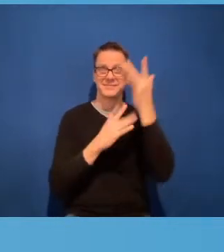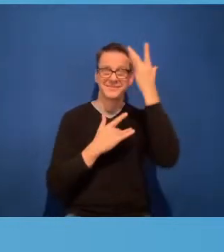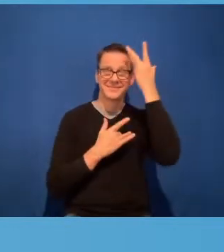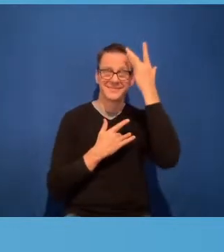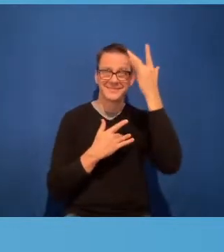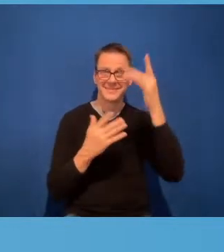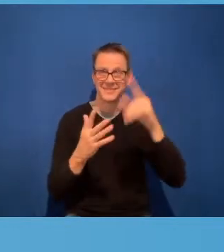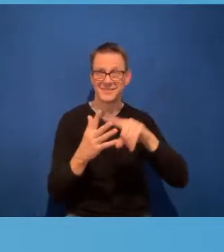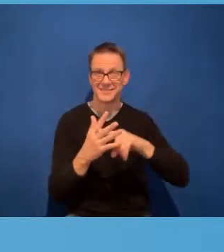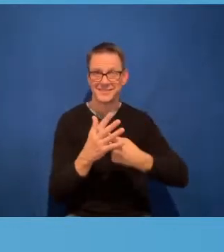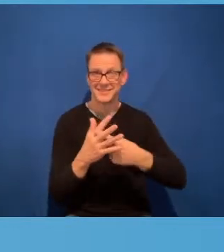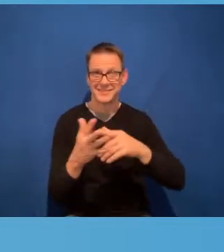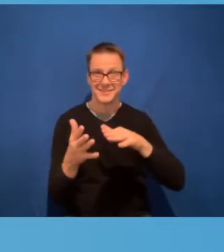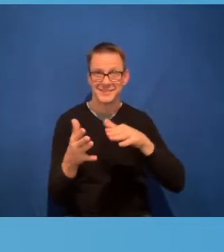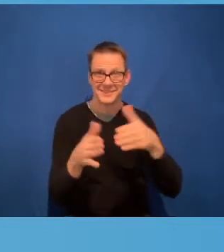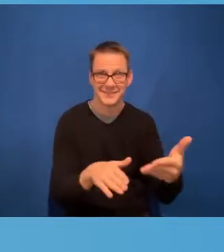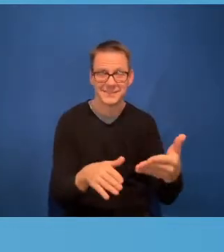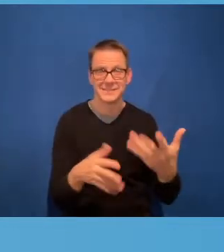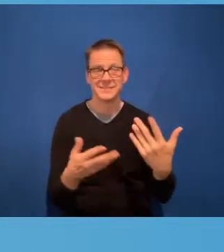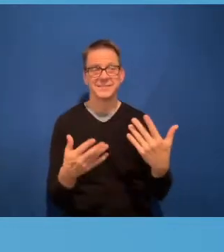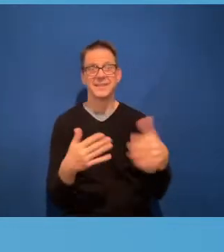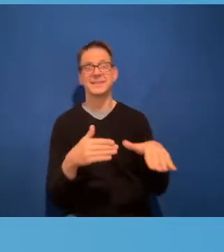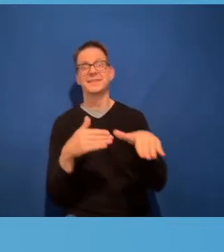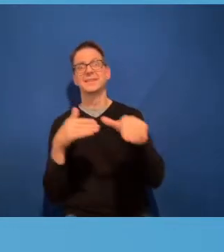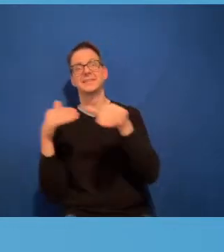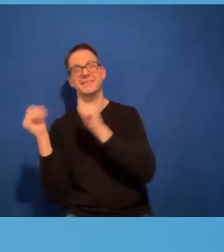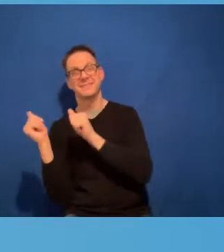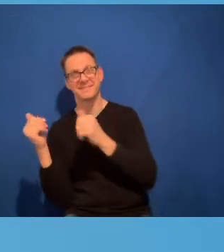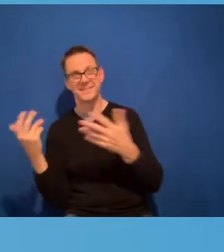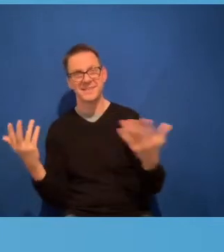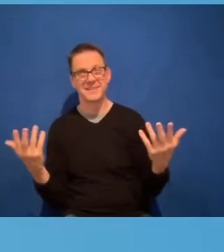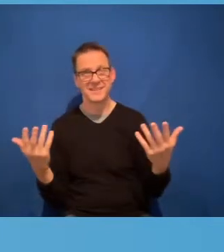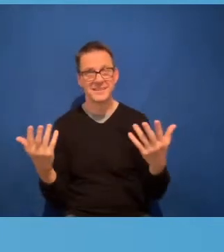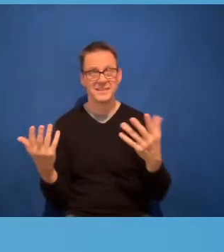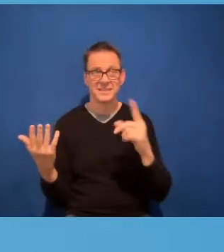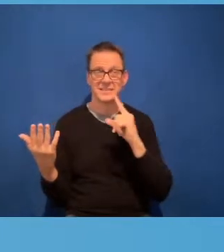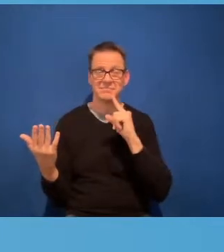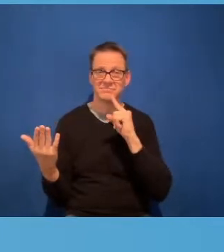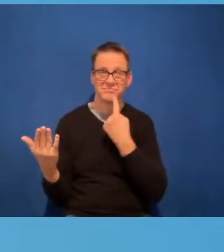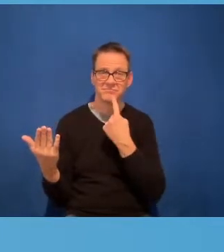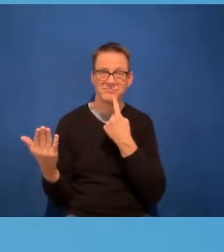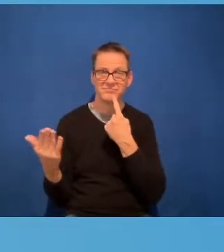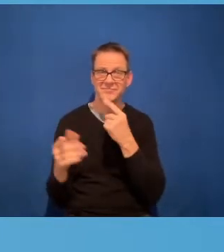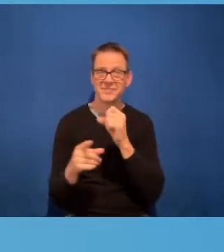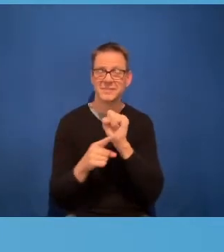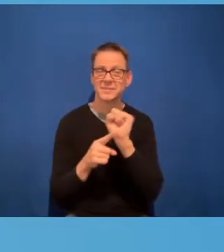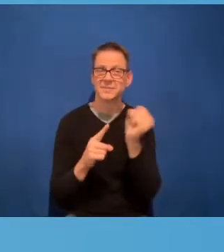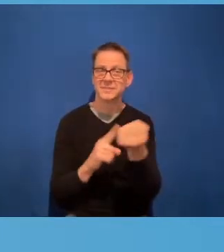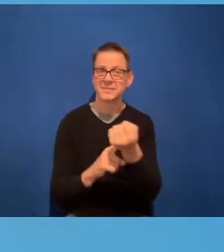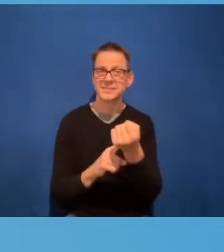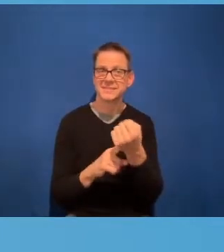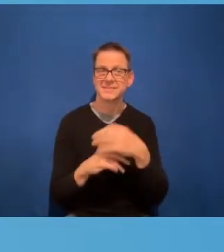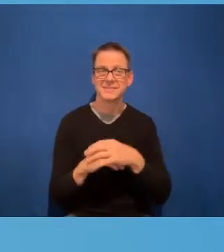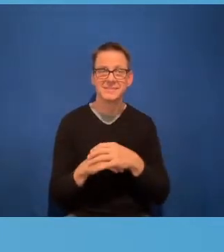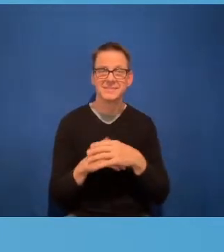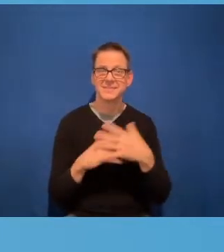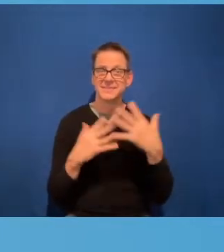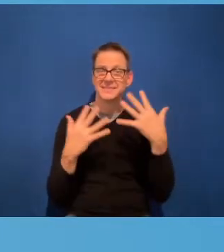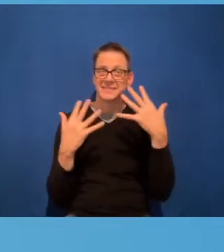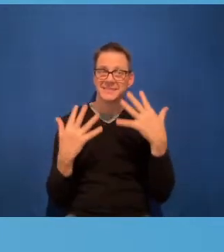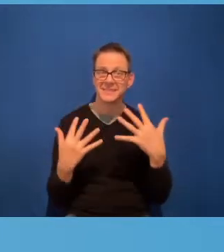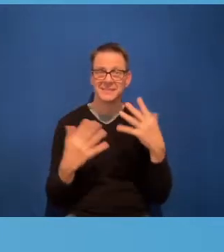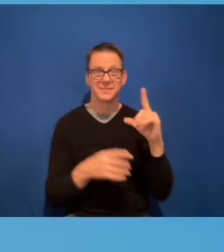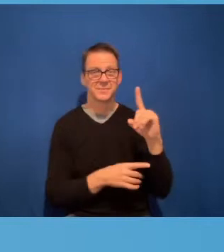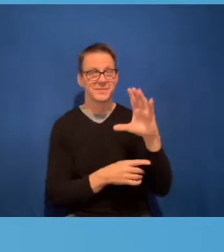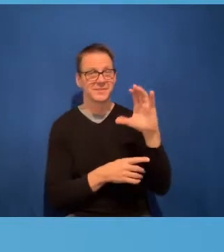and so on. It's a very serious situation, and unfortunately it's 100% preventable. The good news is the government could fix